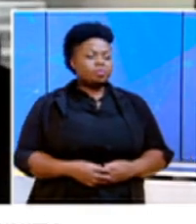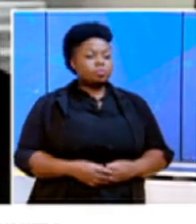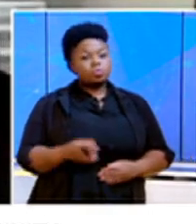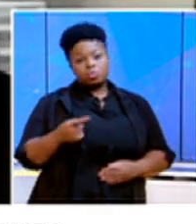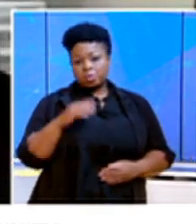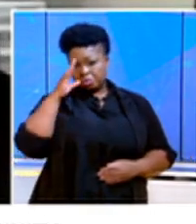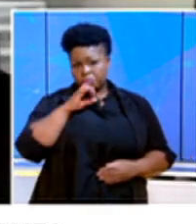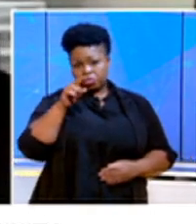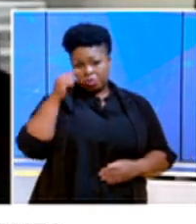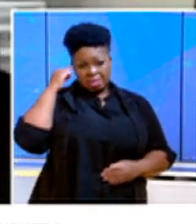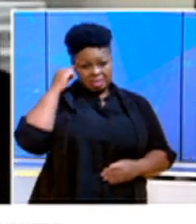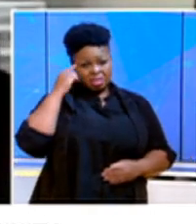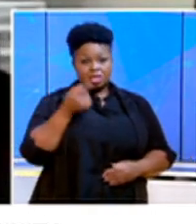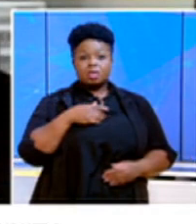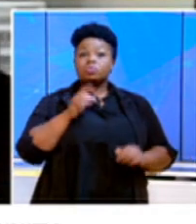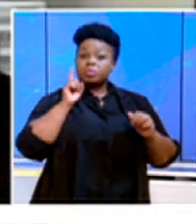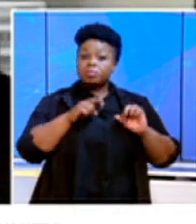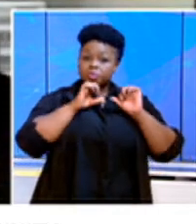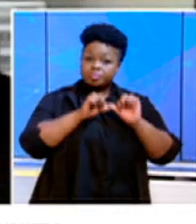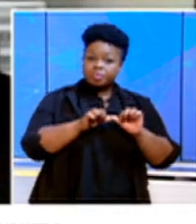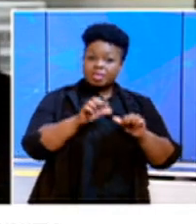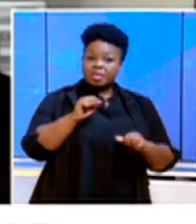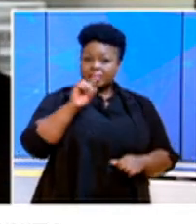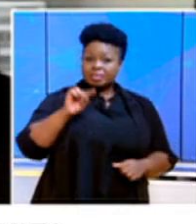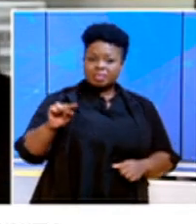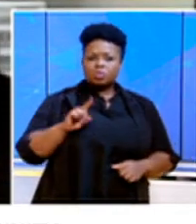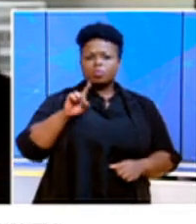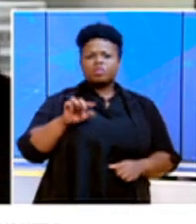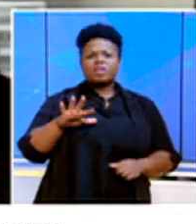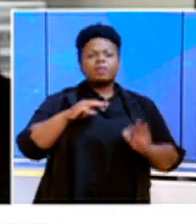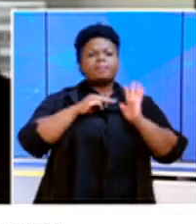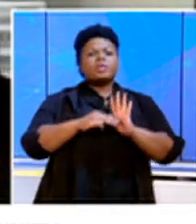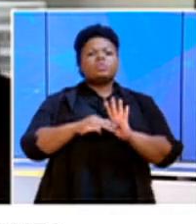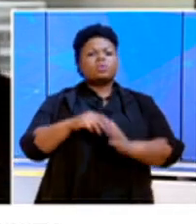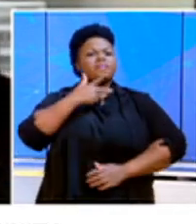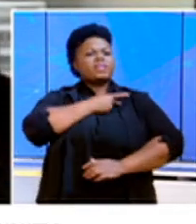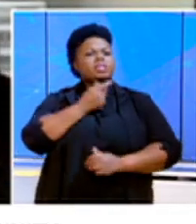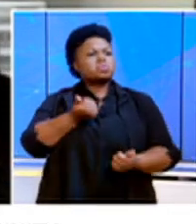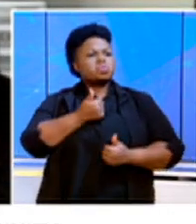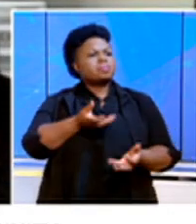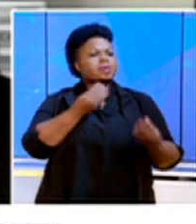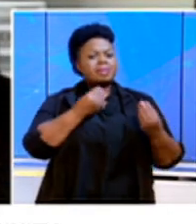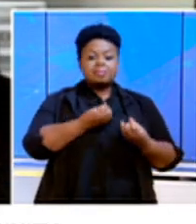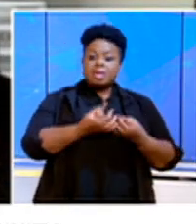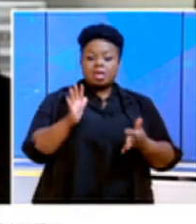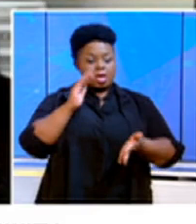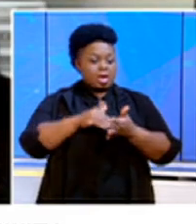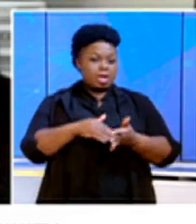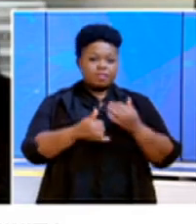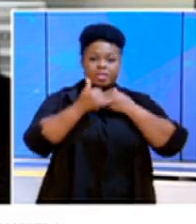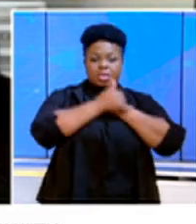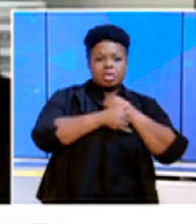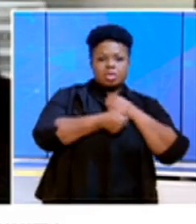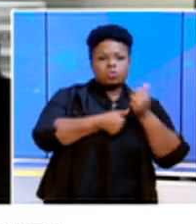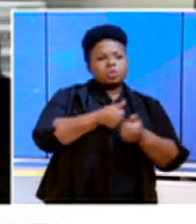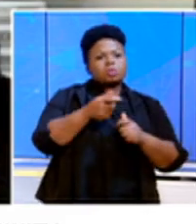assuming you think we should have gone ahead with those vaccines, those 1.5 million vaccines, that there was such a hoo-ha that arrived in the country